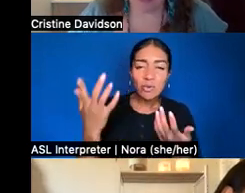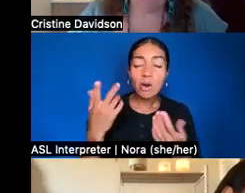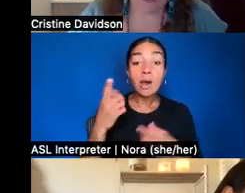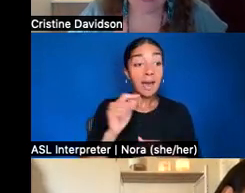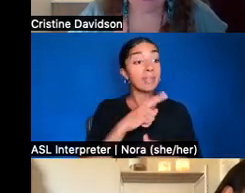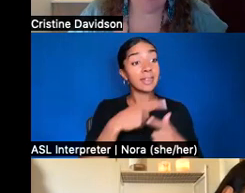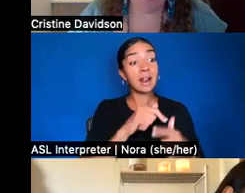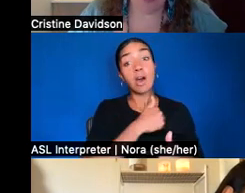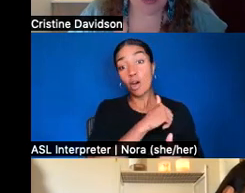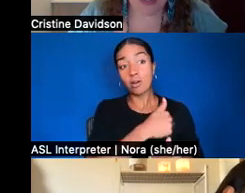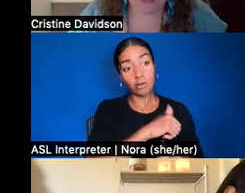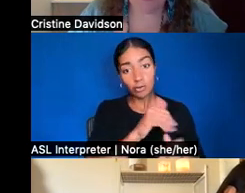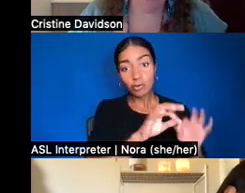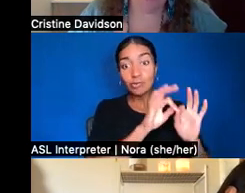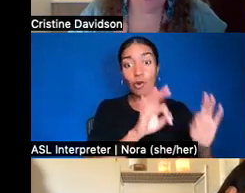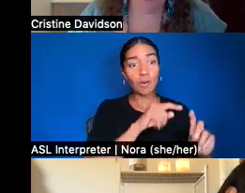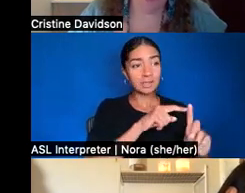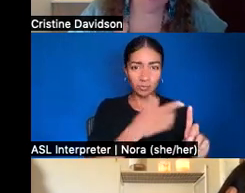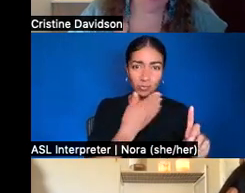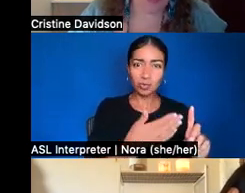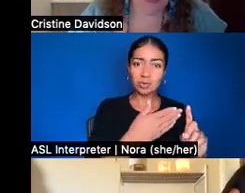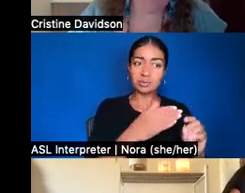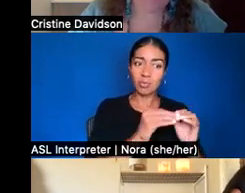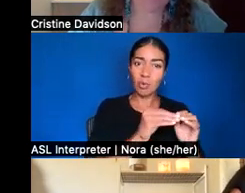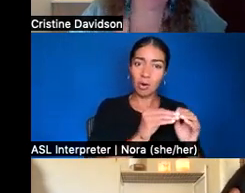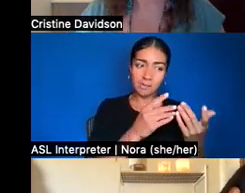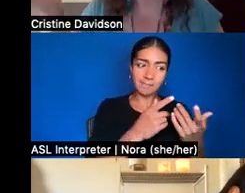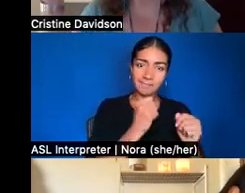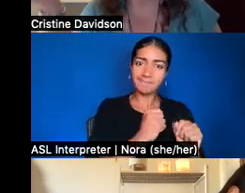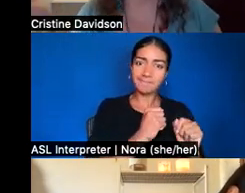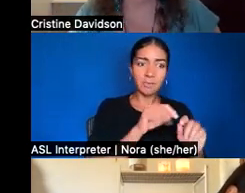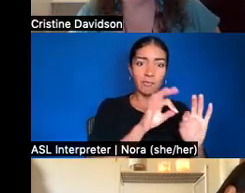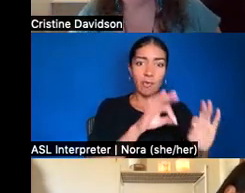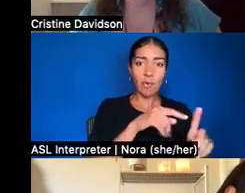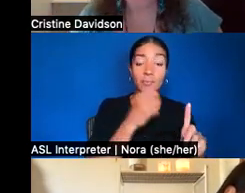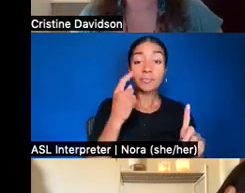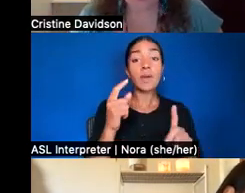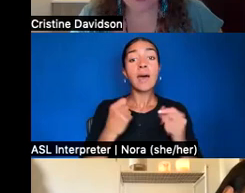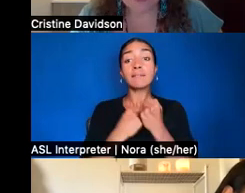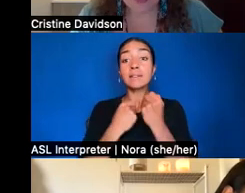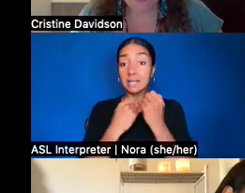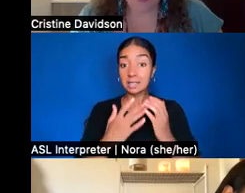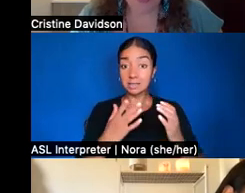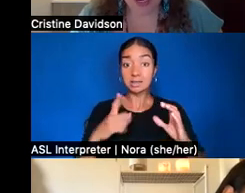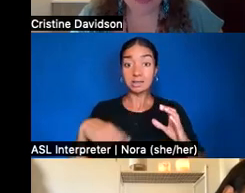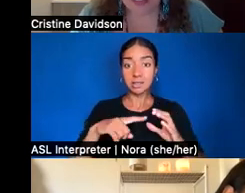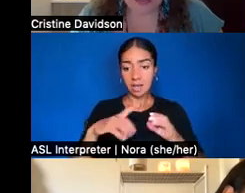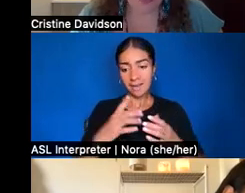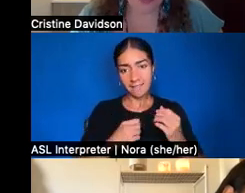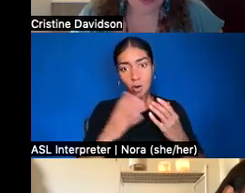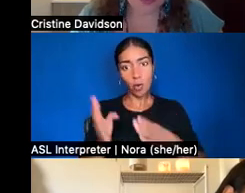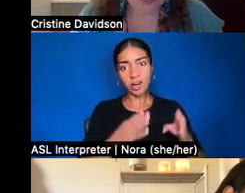So advocates have organized within their own programs to say, you know, is this question necessary?